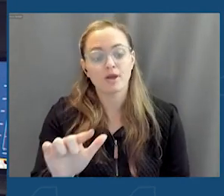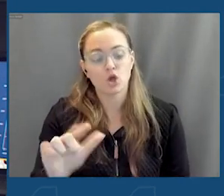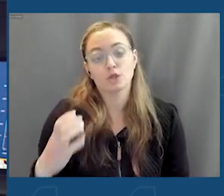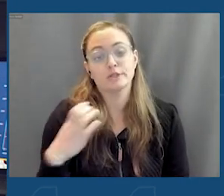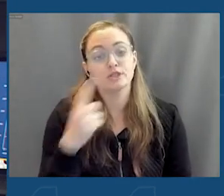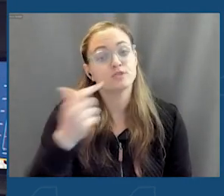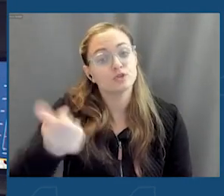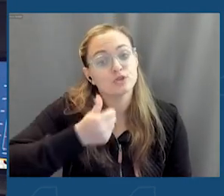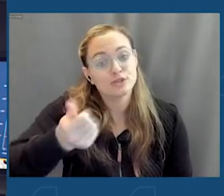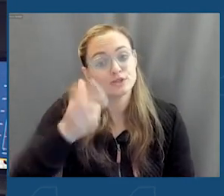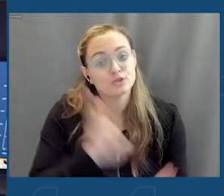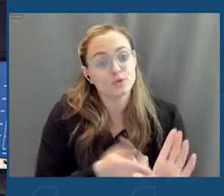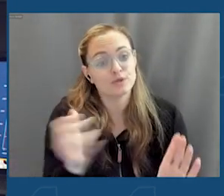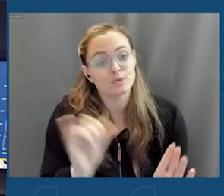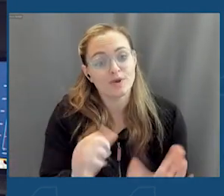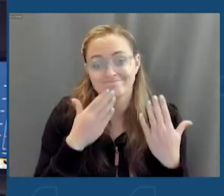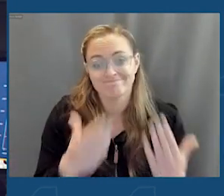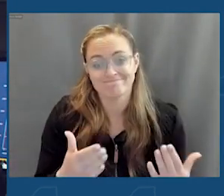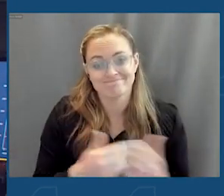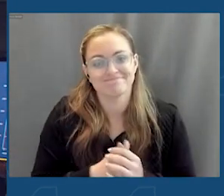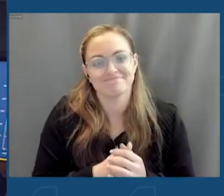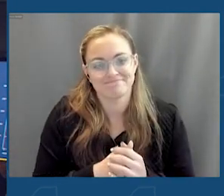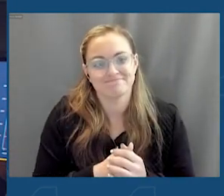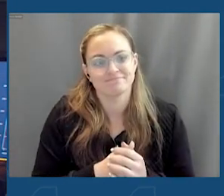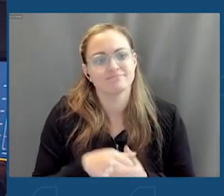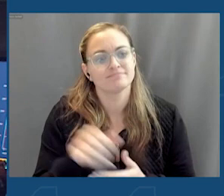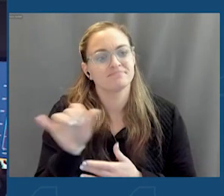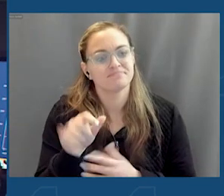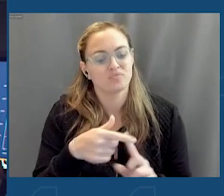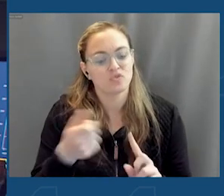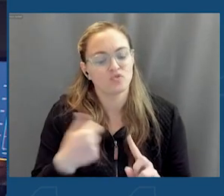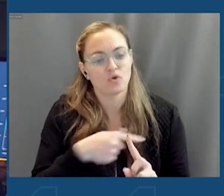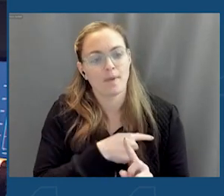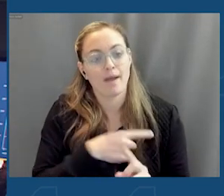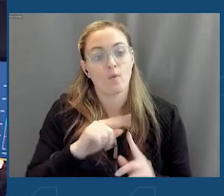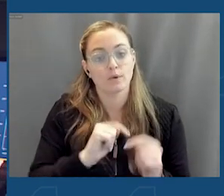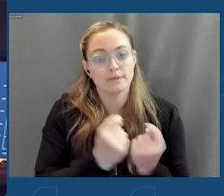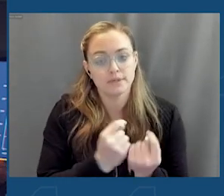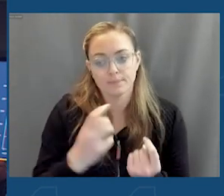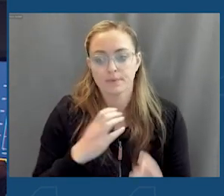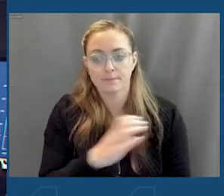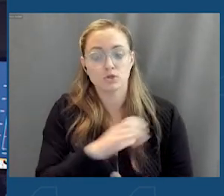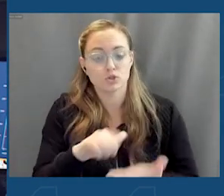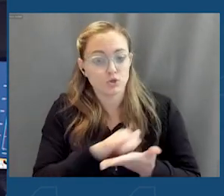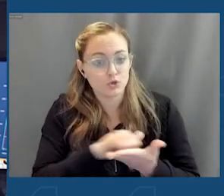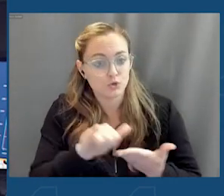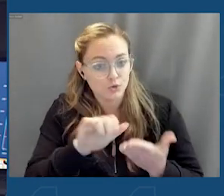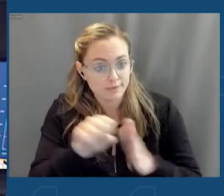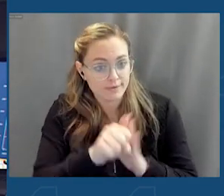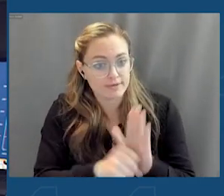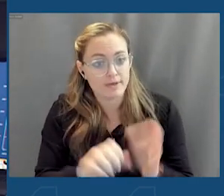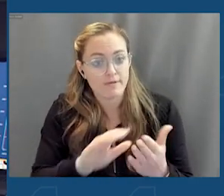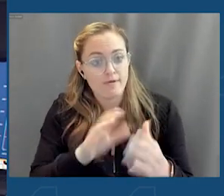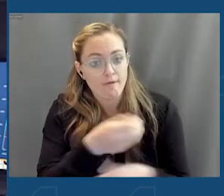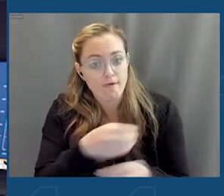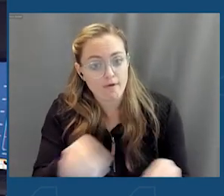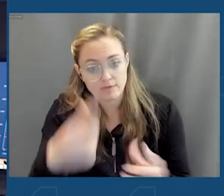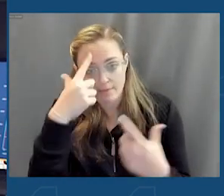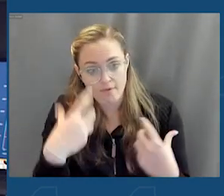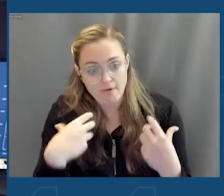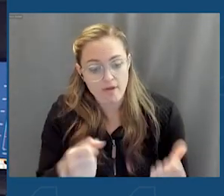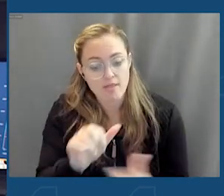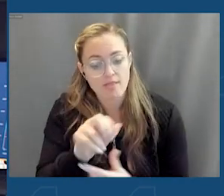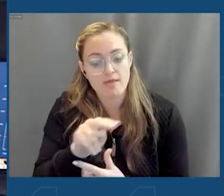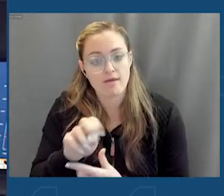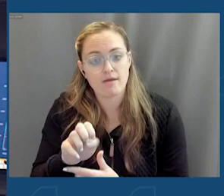as well. I want to thank him. And also from our team, our Commissioner of New York State Office of Mental Health, Dr. Anne Marie Sullivan,